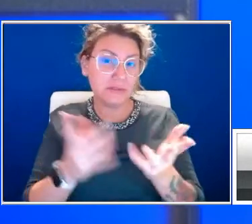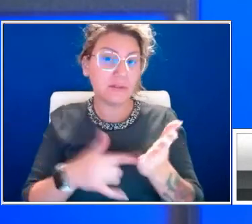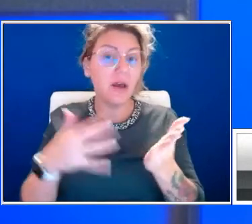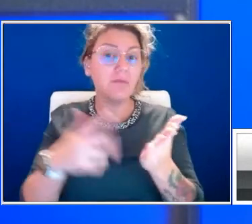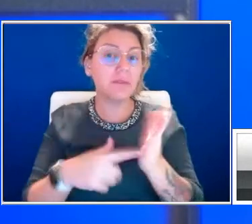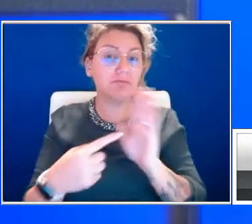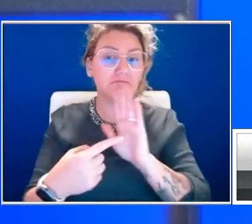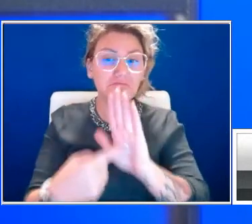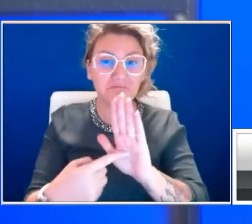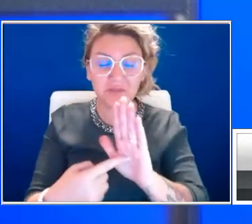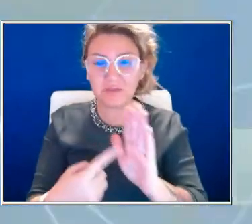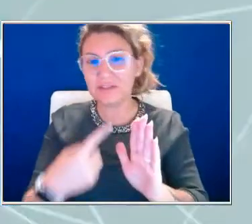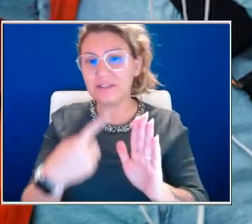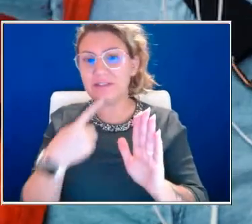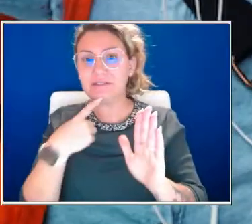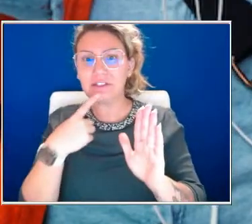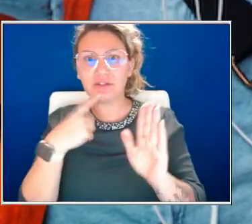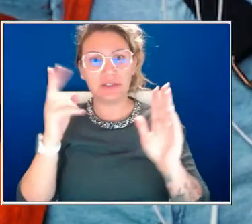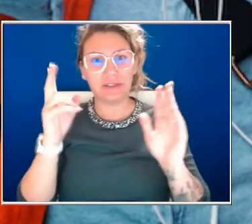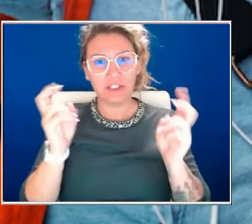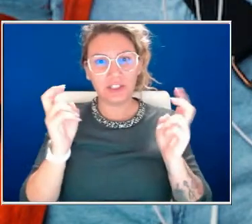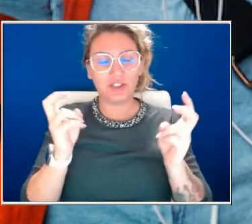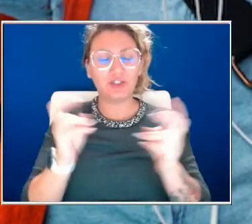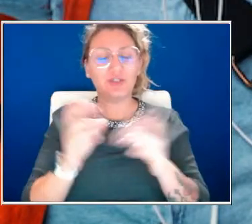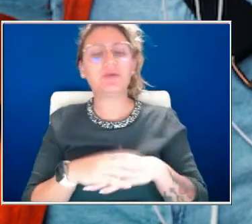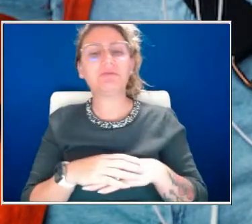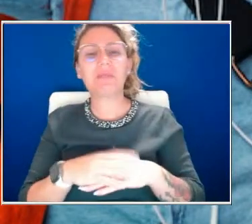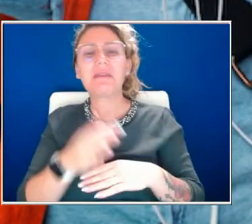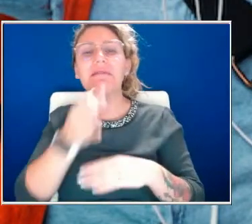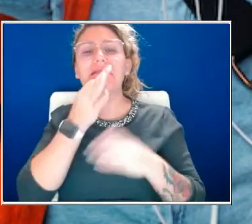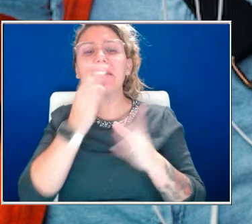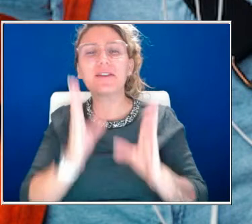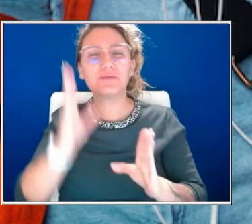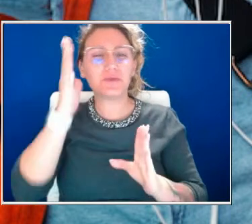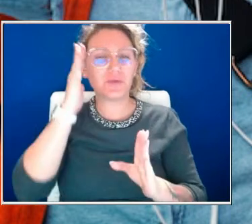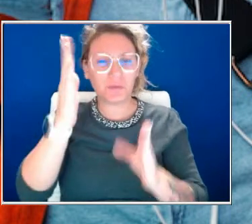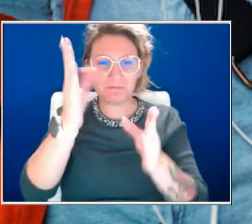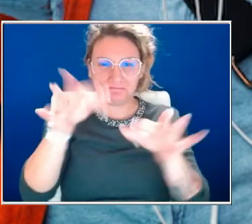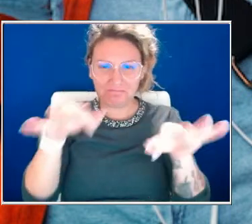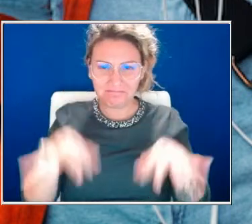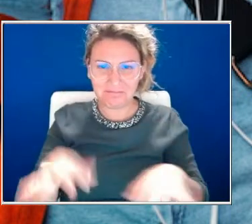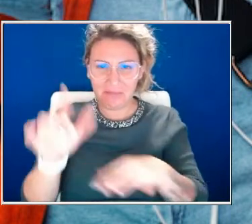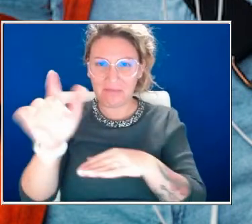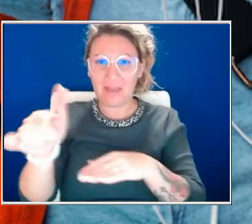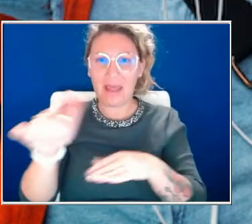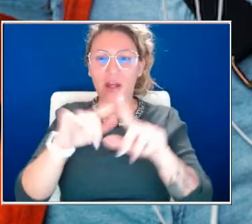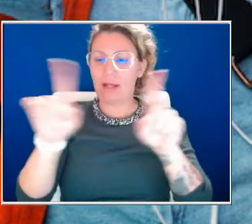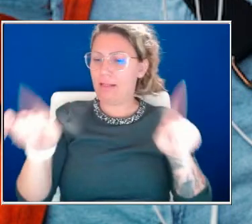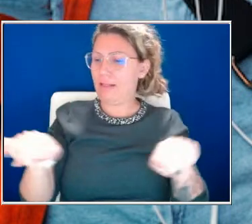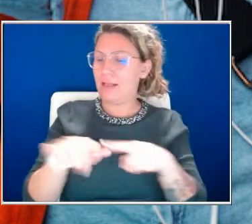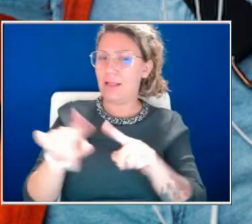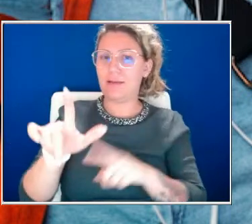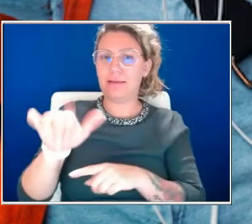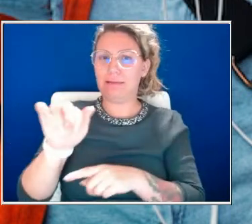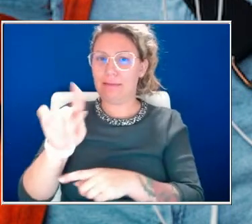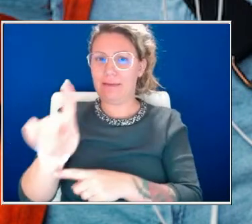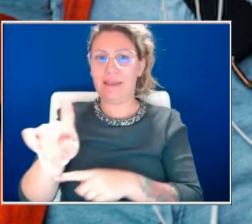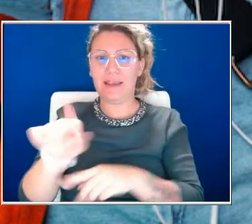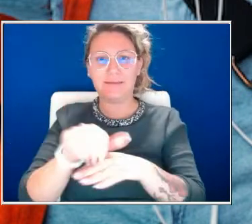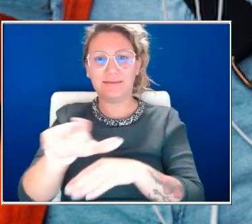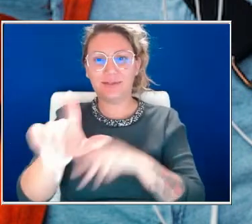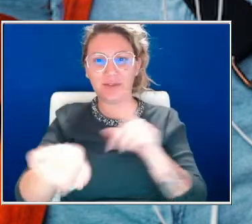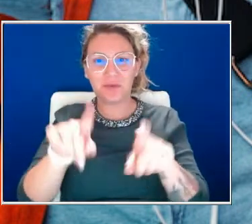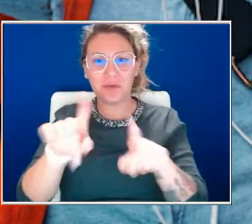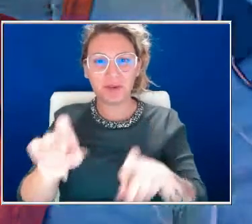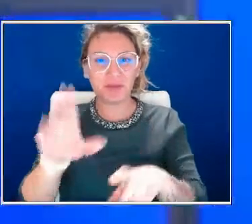to know coming up today. So get your questions sent in to us on the links here on your screen, or you can drop them in the chat thread below. We'll get to those in